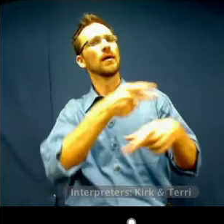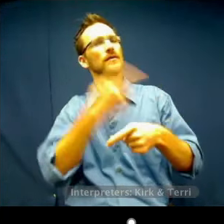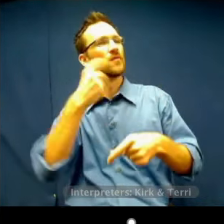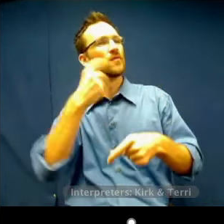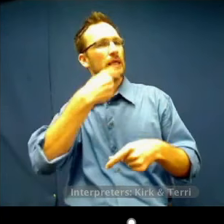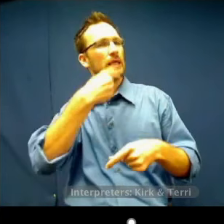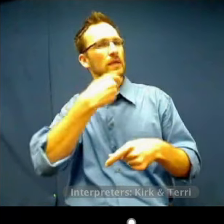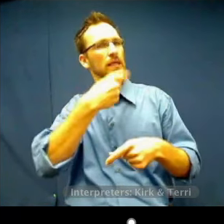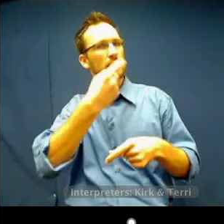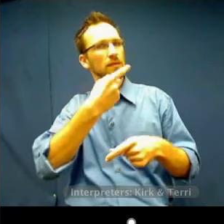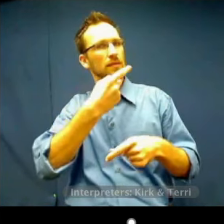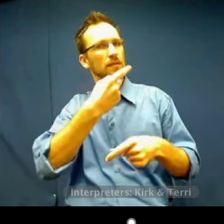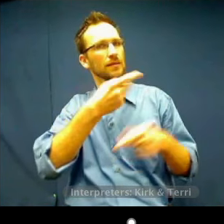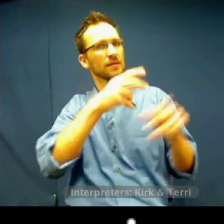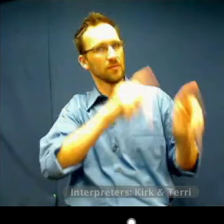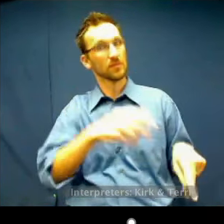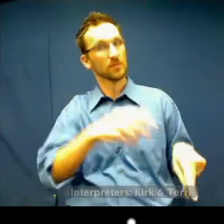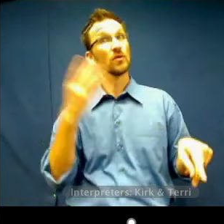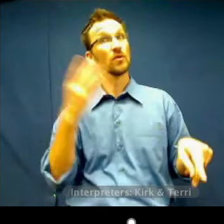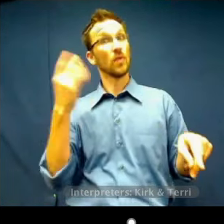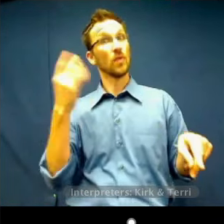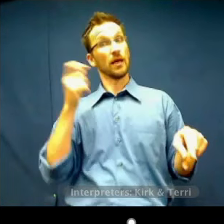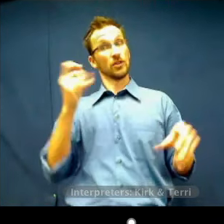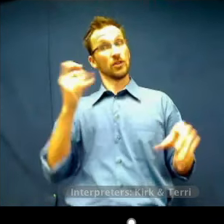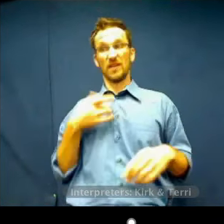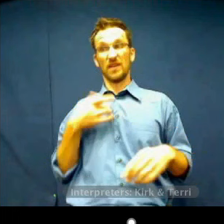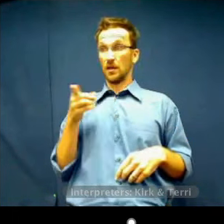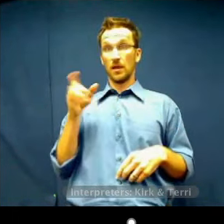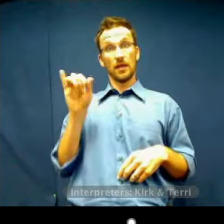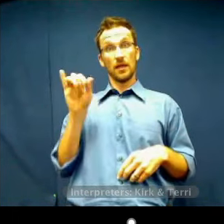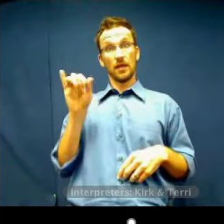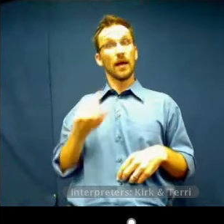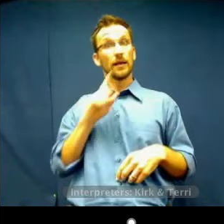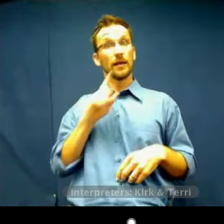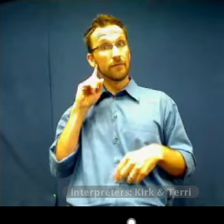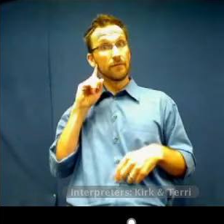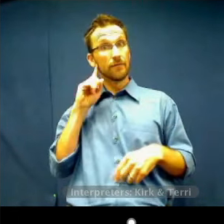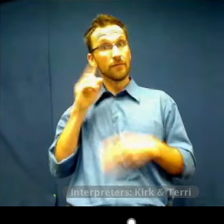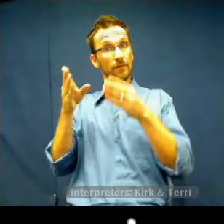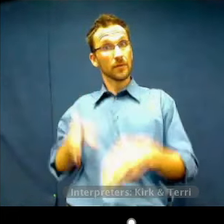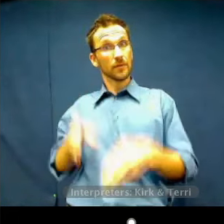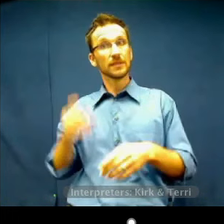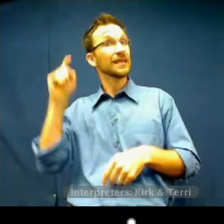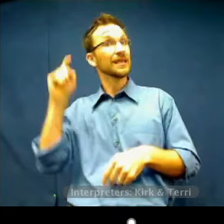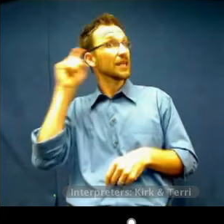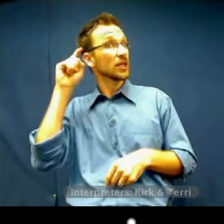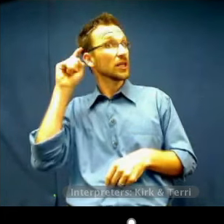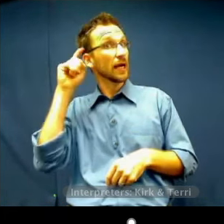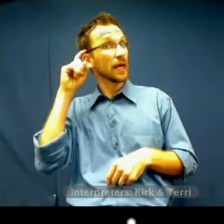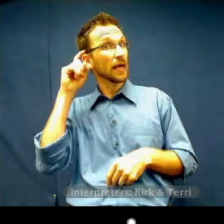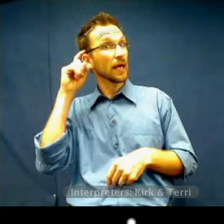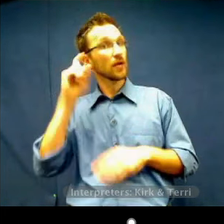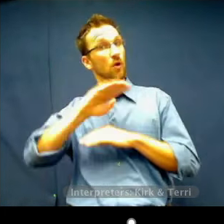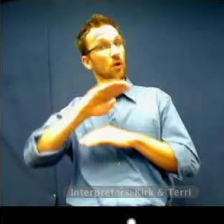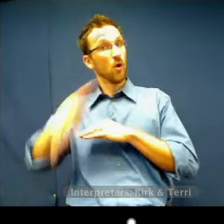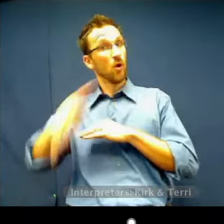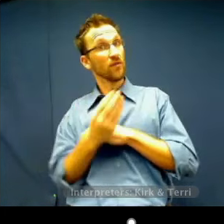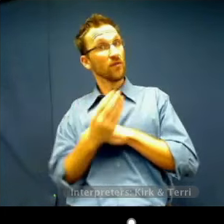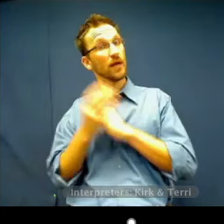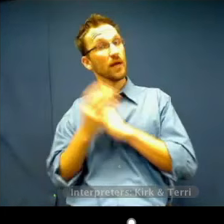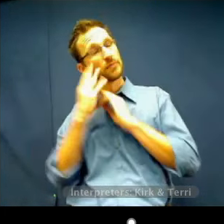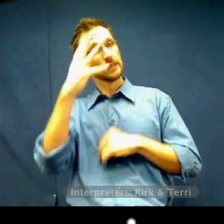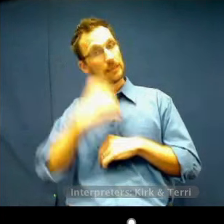spouse who wore a hearing aid and took it off at night would not be able to adequately supervise a teenage boy because